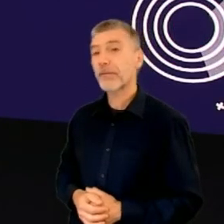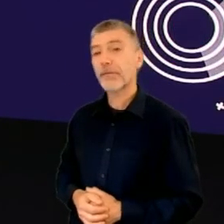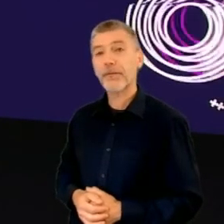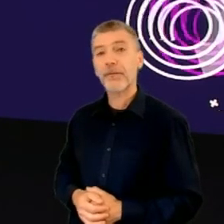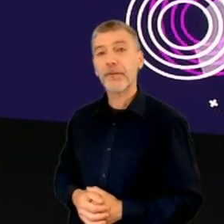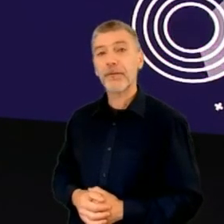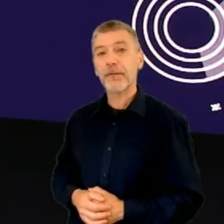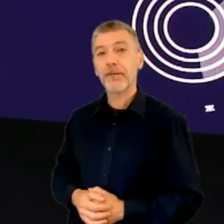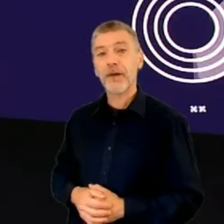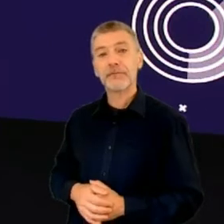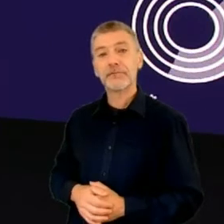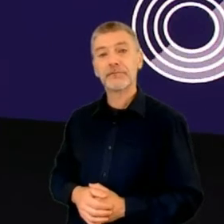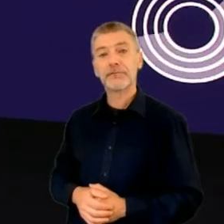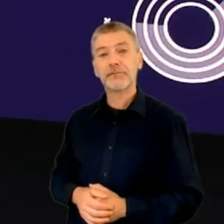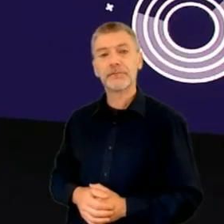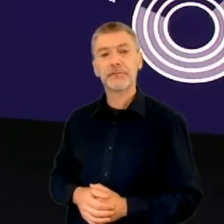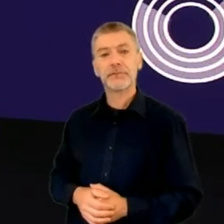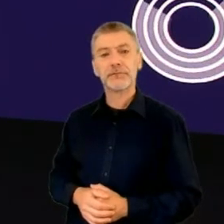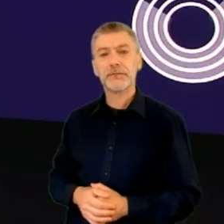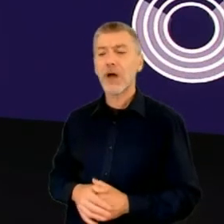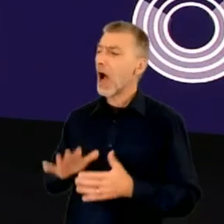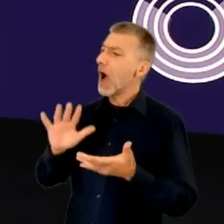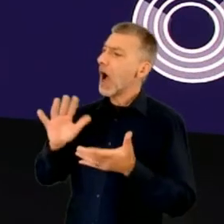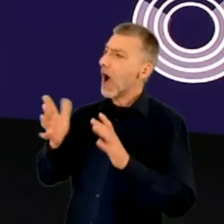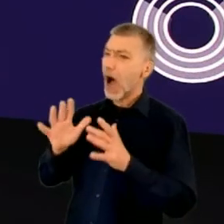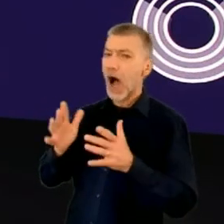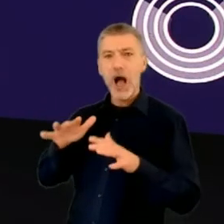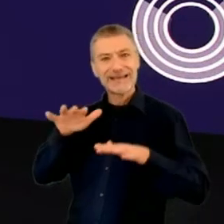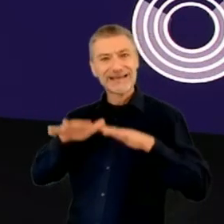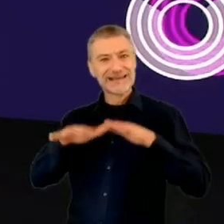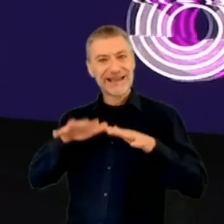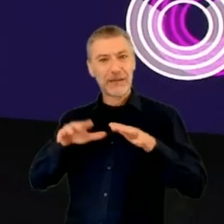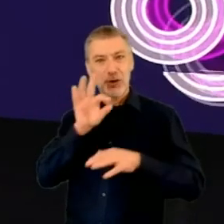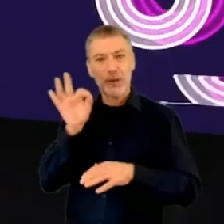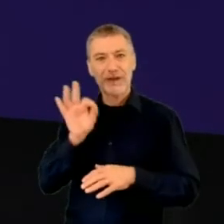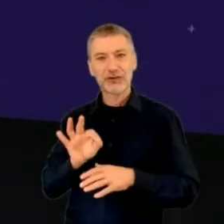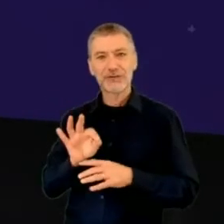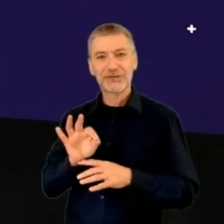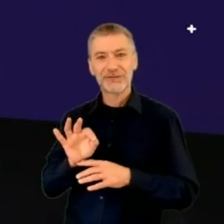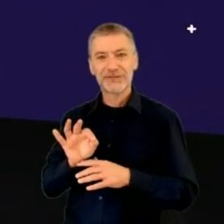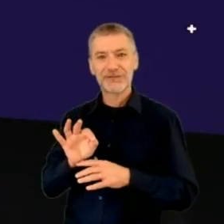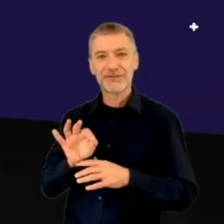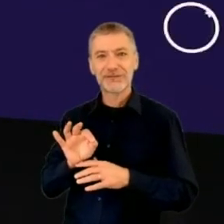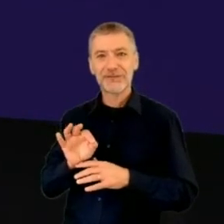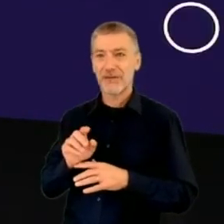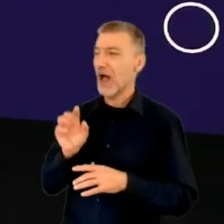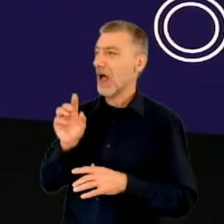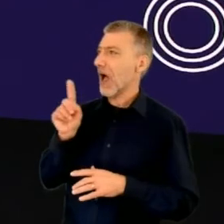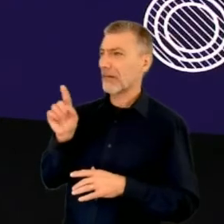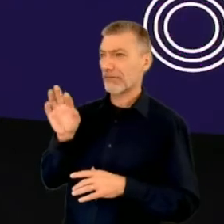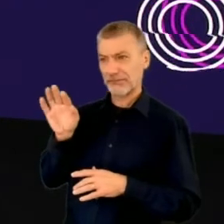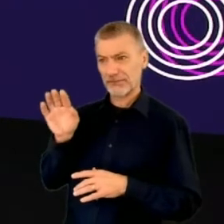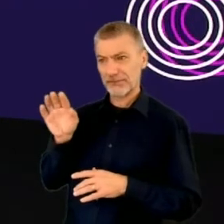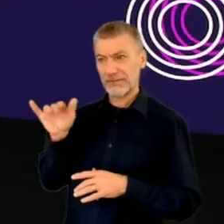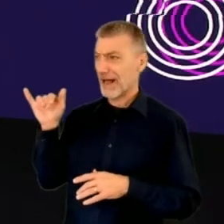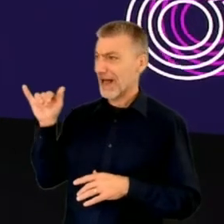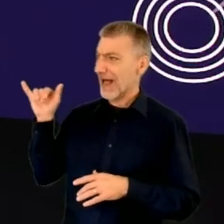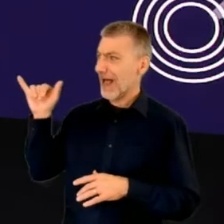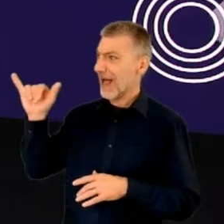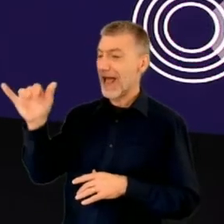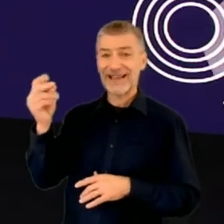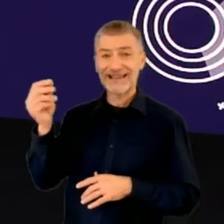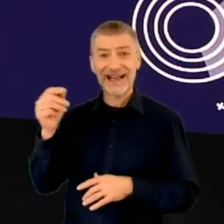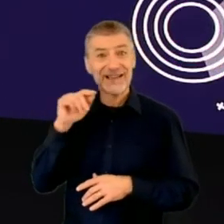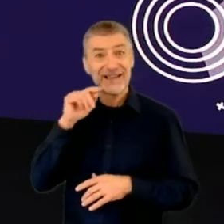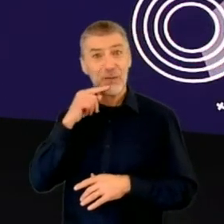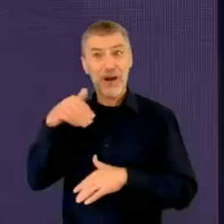Alithia, actually, this is kind of connected to that question, and that's, do you think the air taxis will be bad for birds? You know,